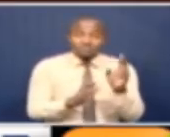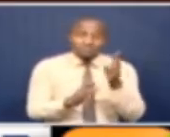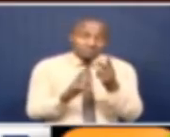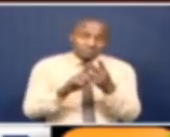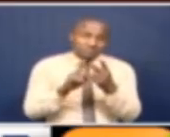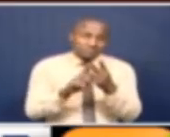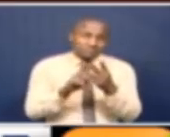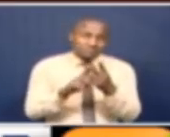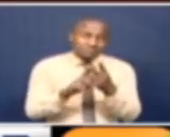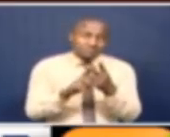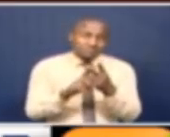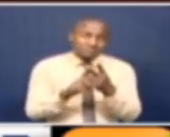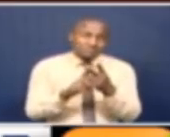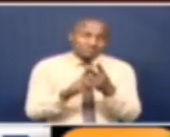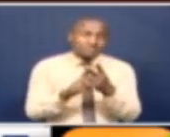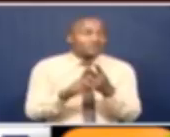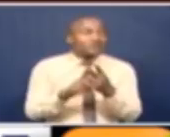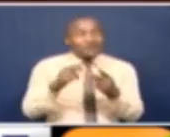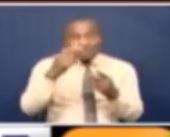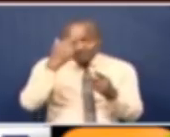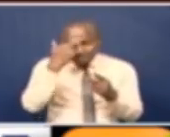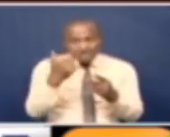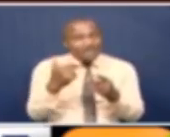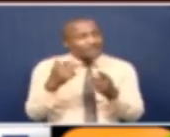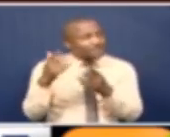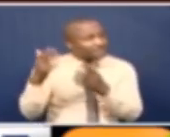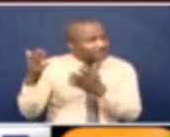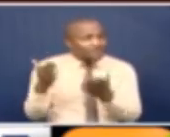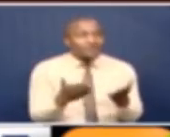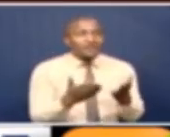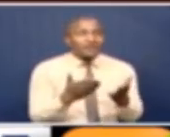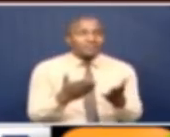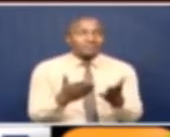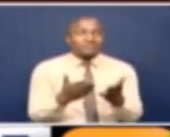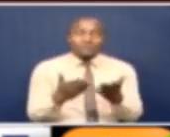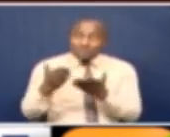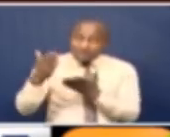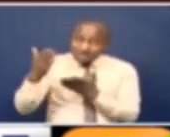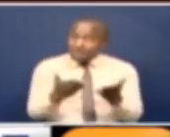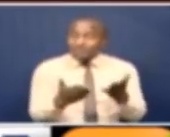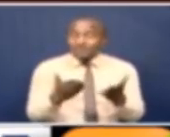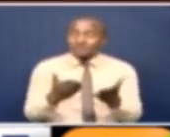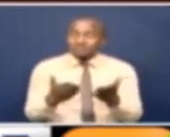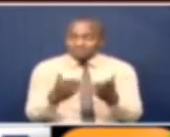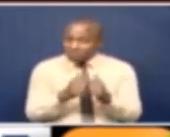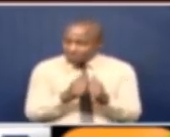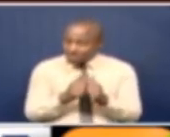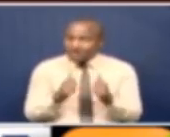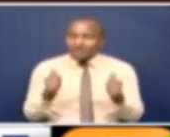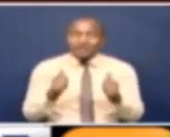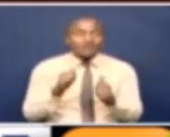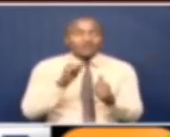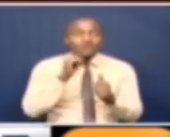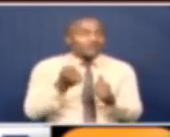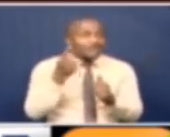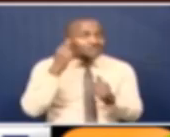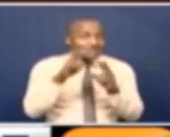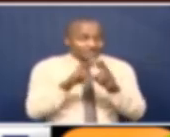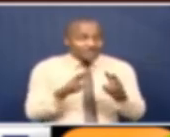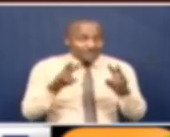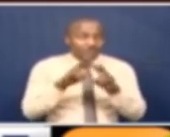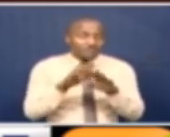facts are the Maasai's are very welcoming. We are so welcoming to a point where we don't really understand the value of